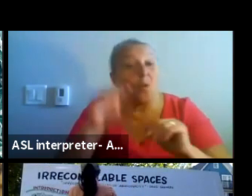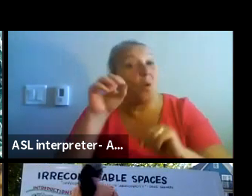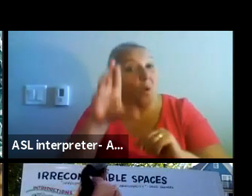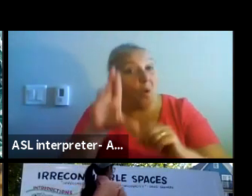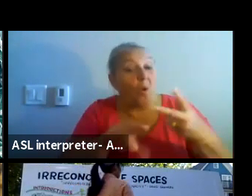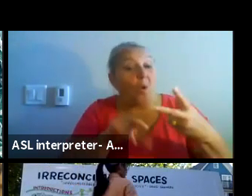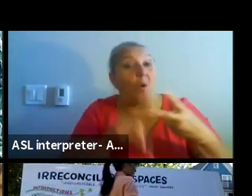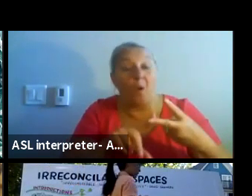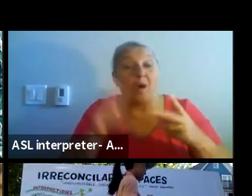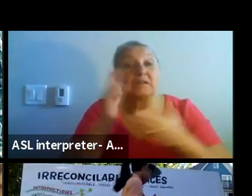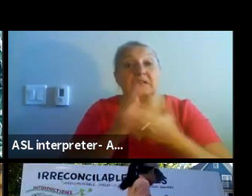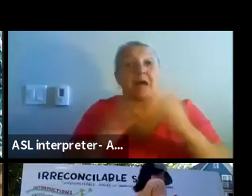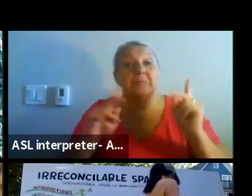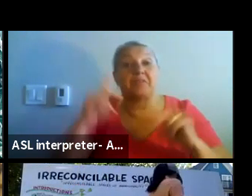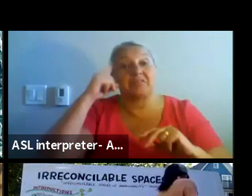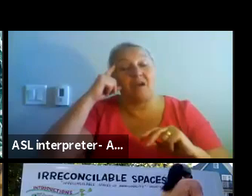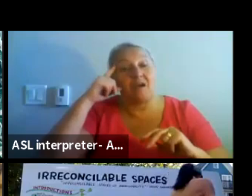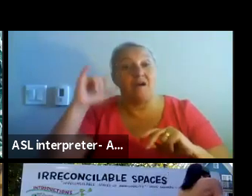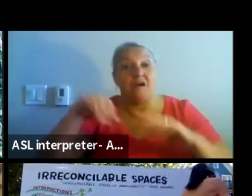school.